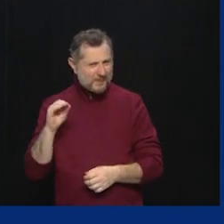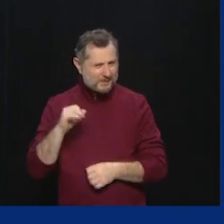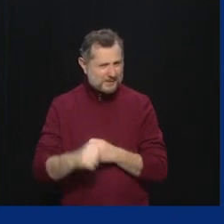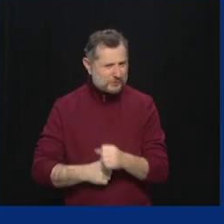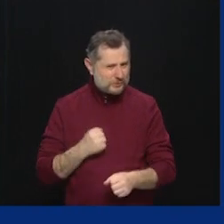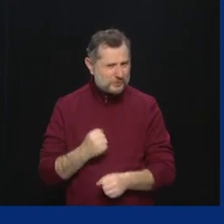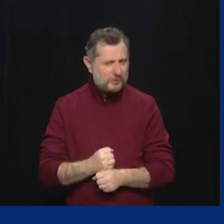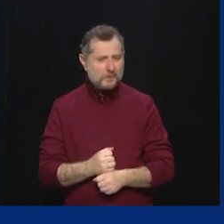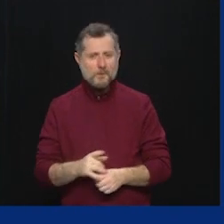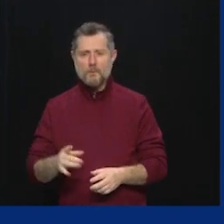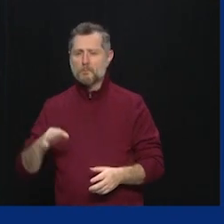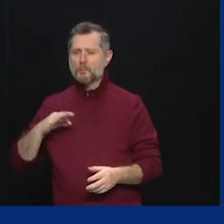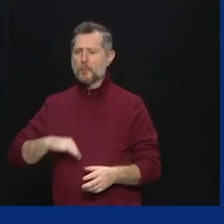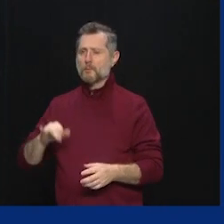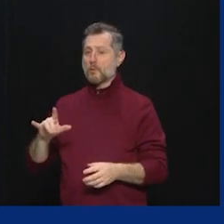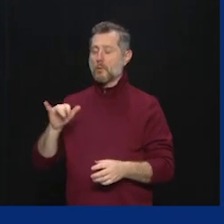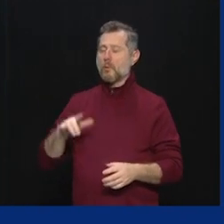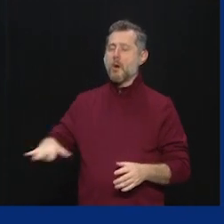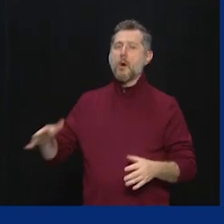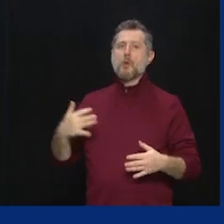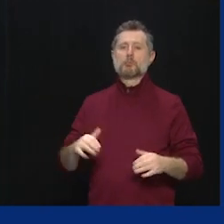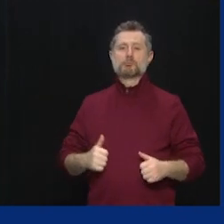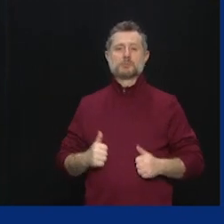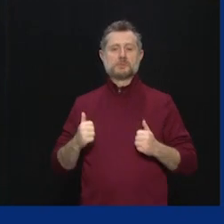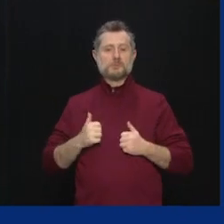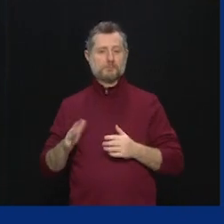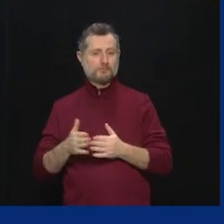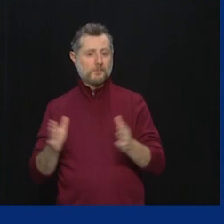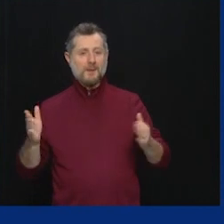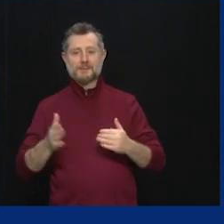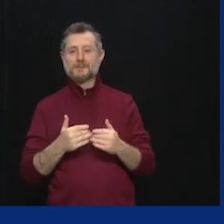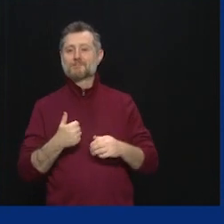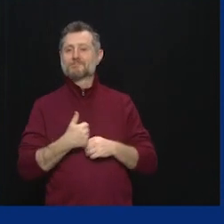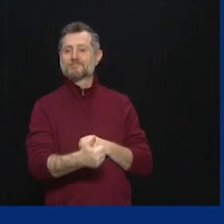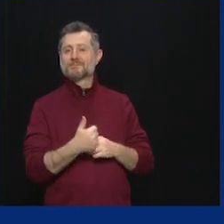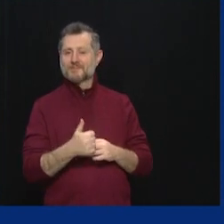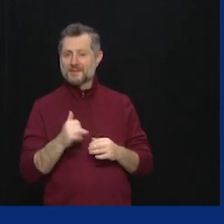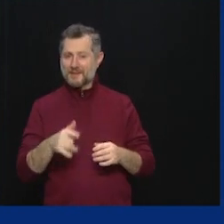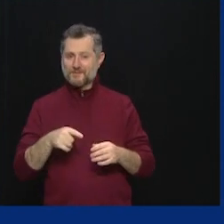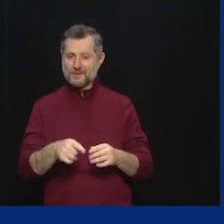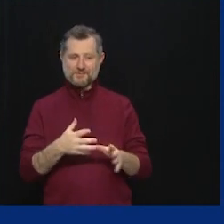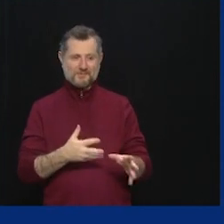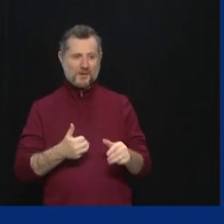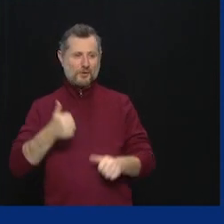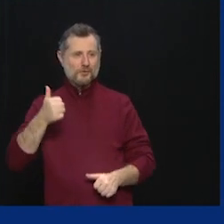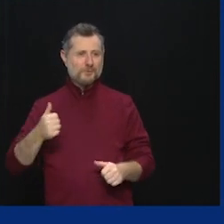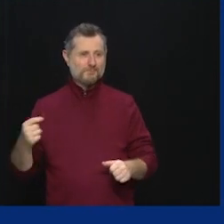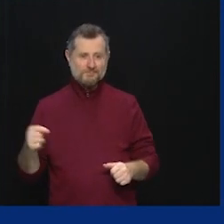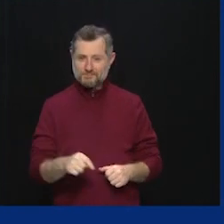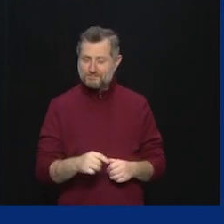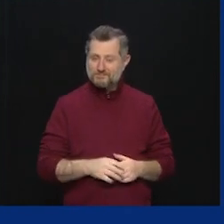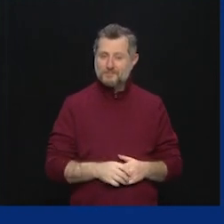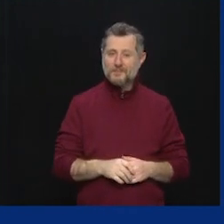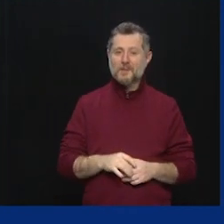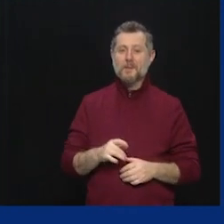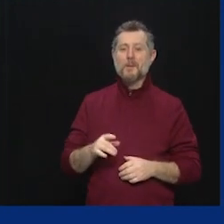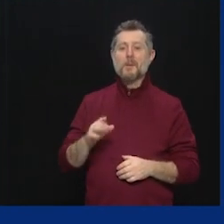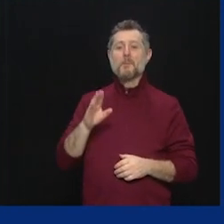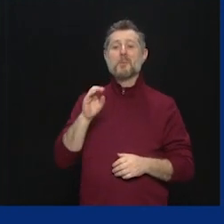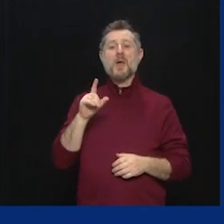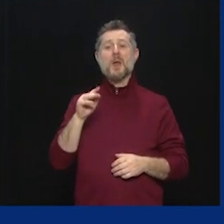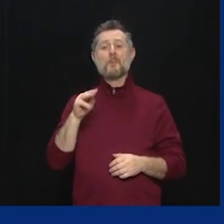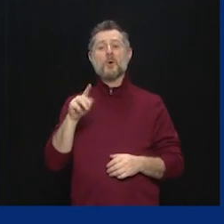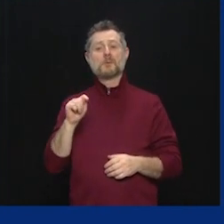large and get you to and from UBS Arena faster. But Belmont Park is much more than a